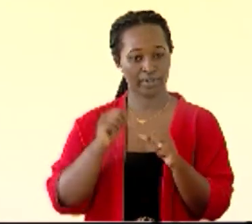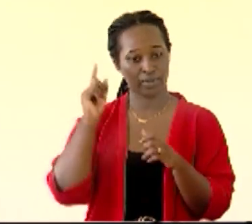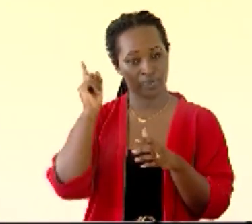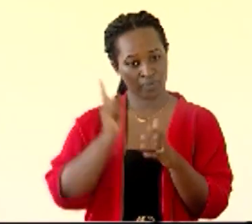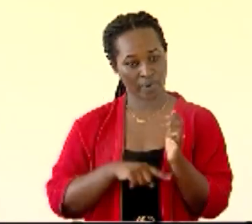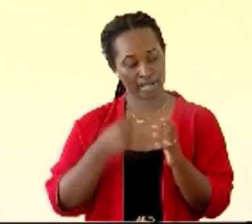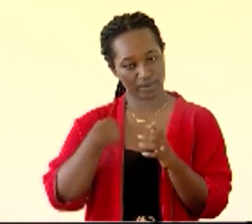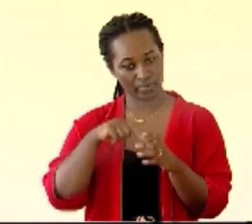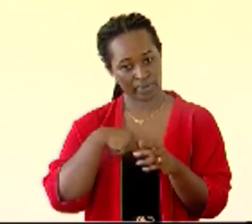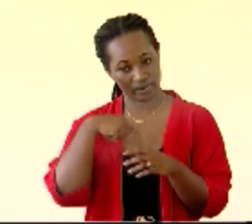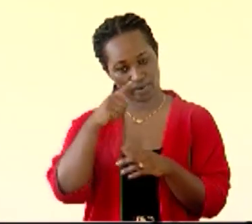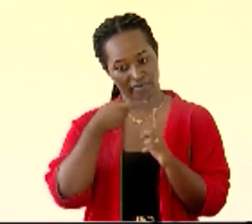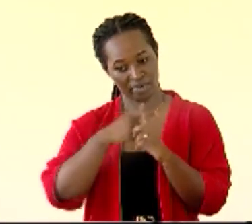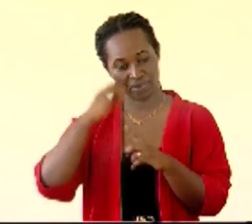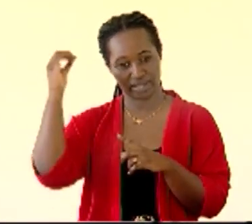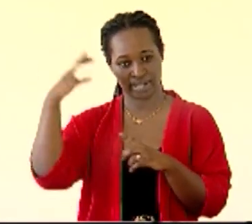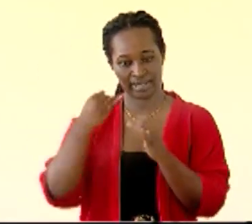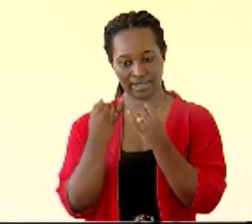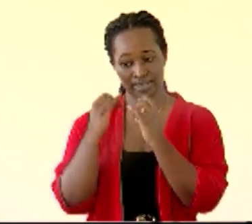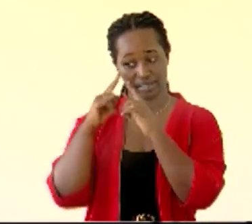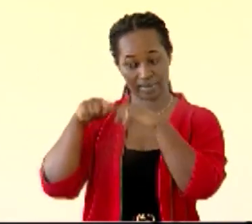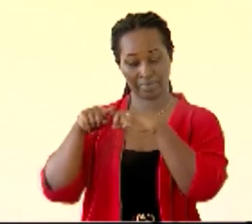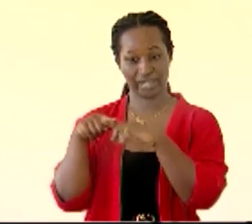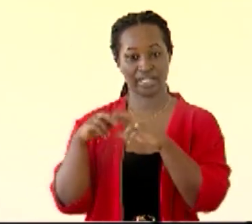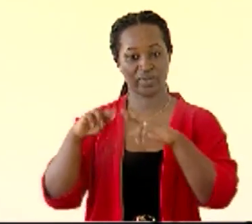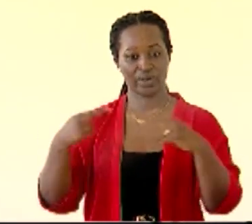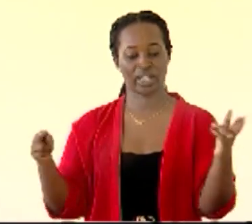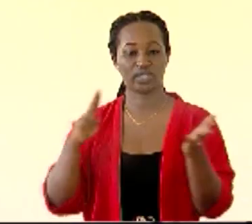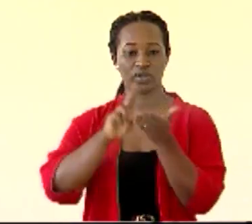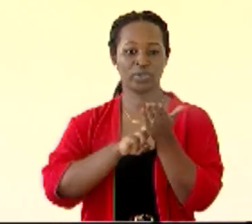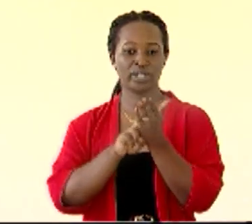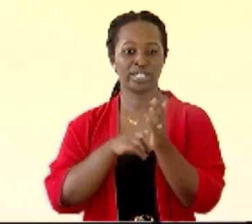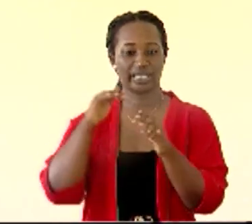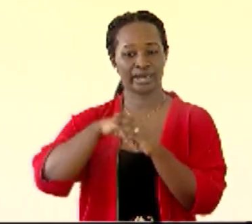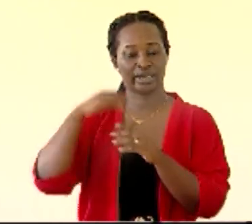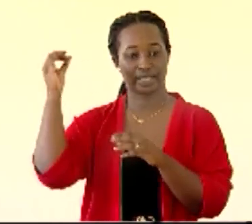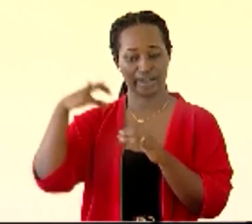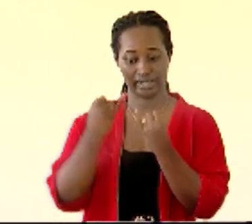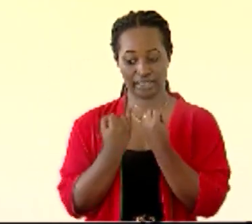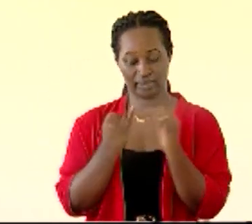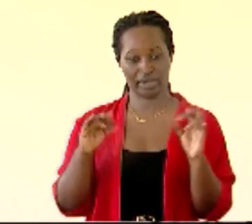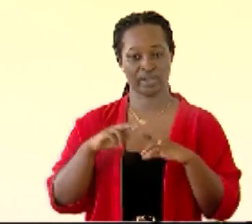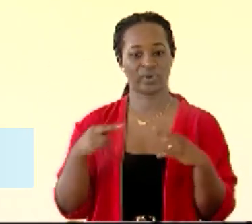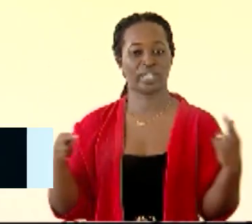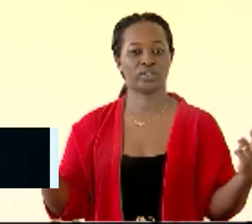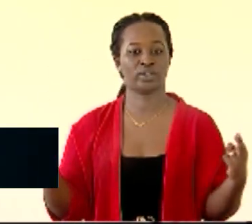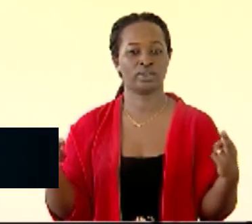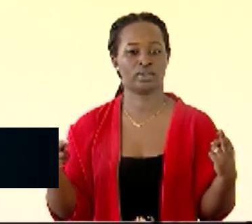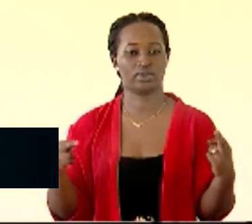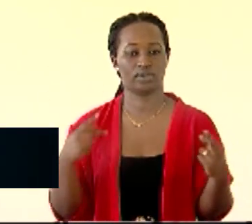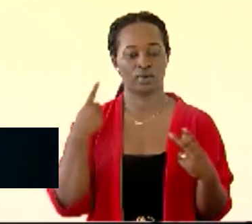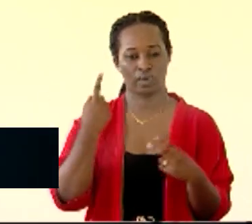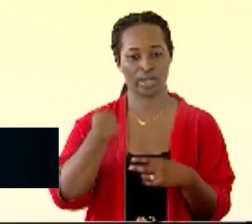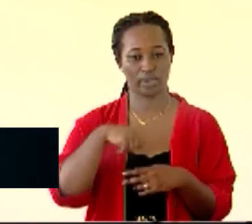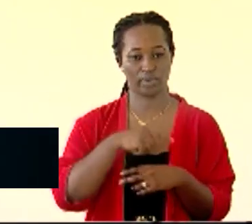the light-dependent reactions to be used in the light-independent reactions, the one we normally